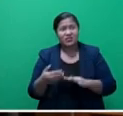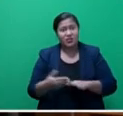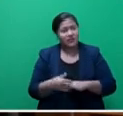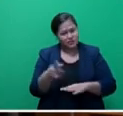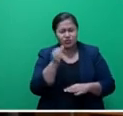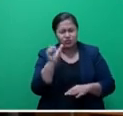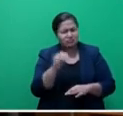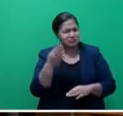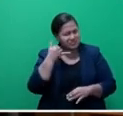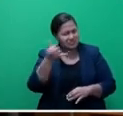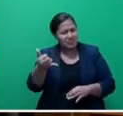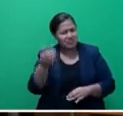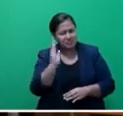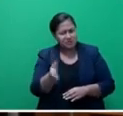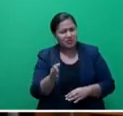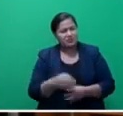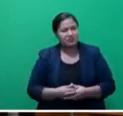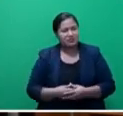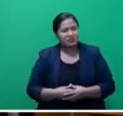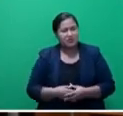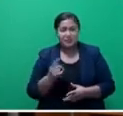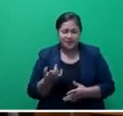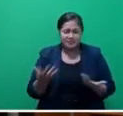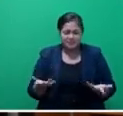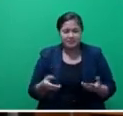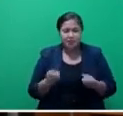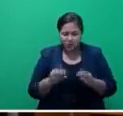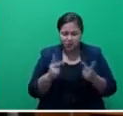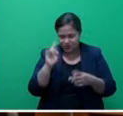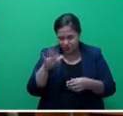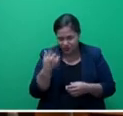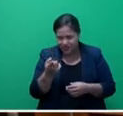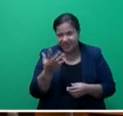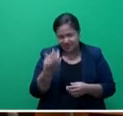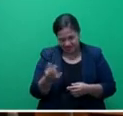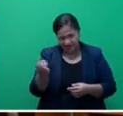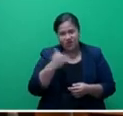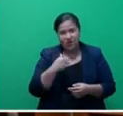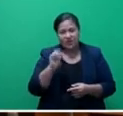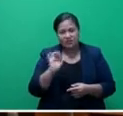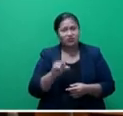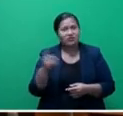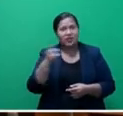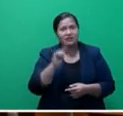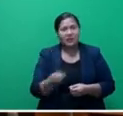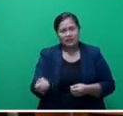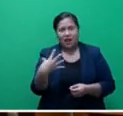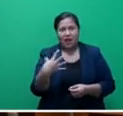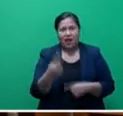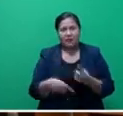away. But nevertheless, sir, the opportunity is always there for you to call, and instead of coming here and telling me about 6 months